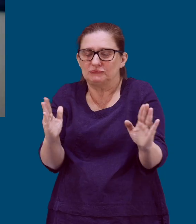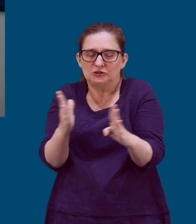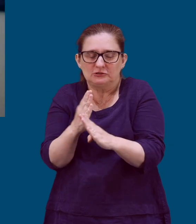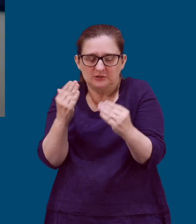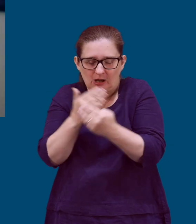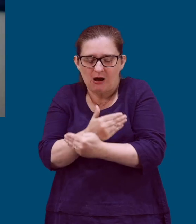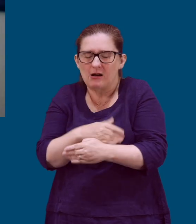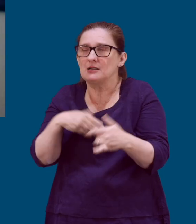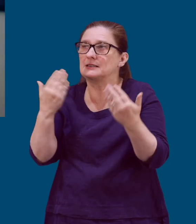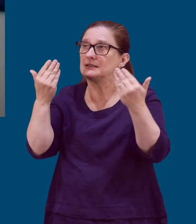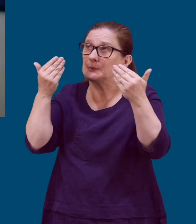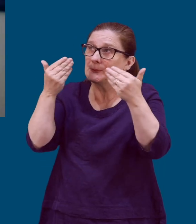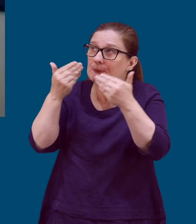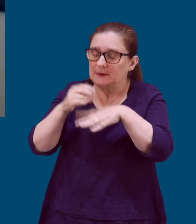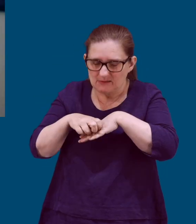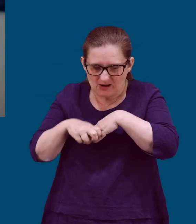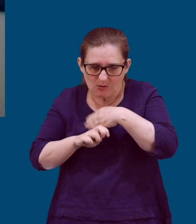until sundown.